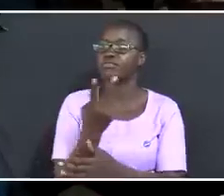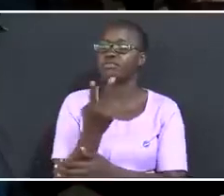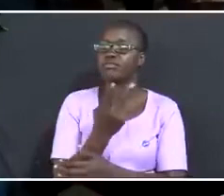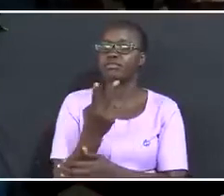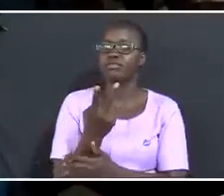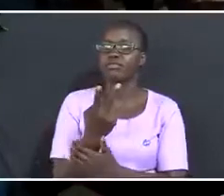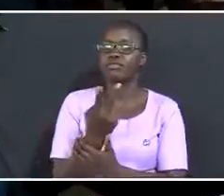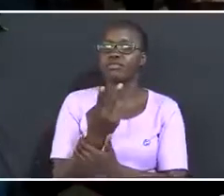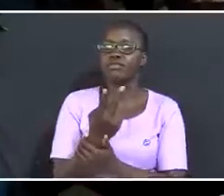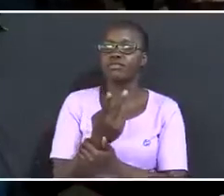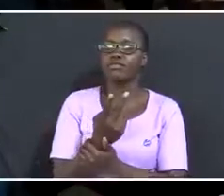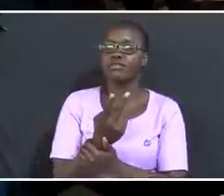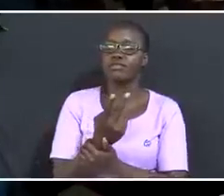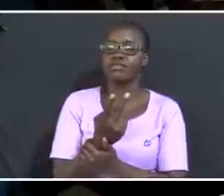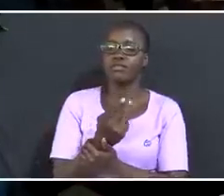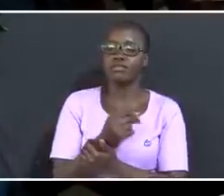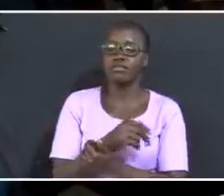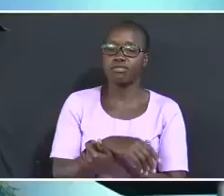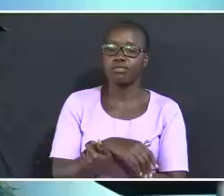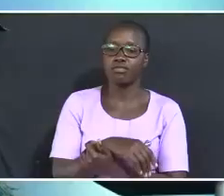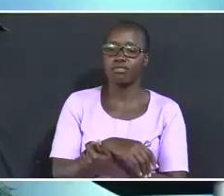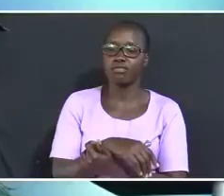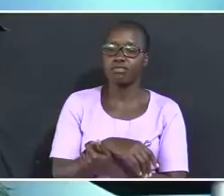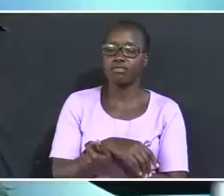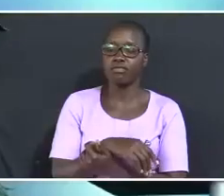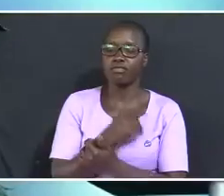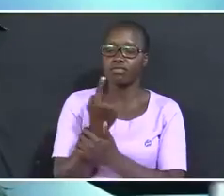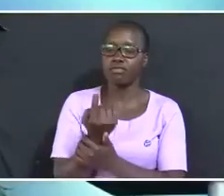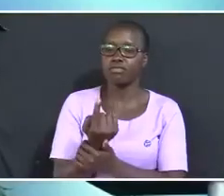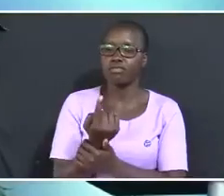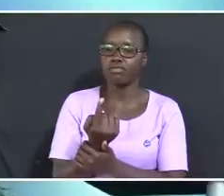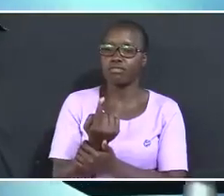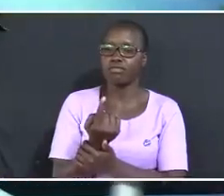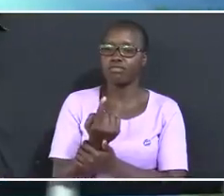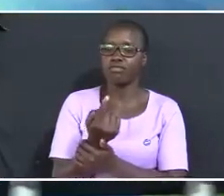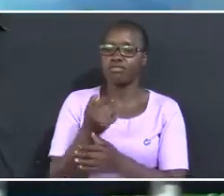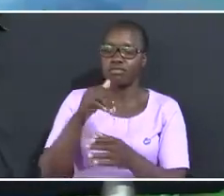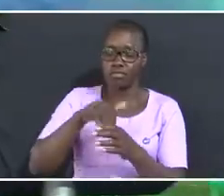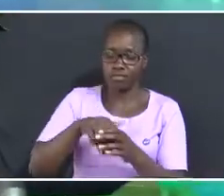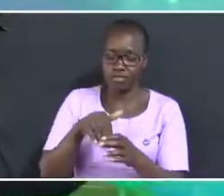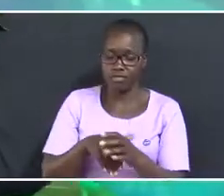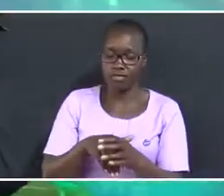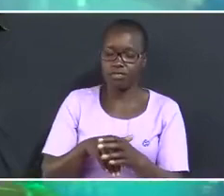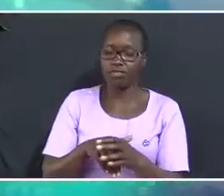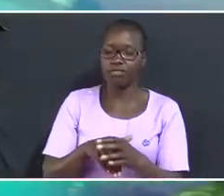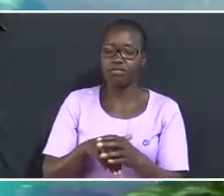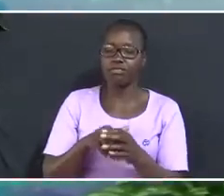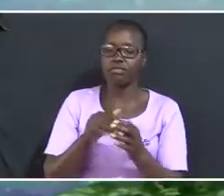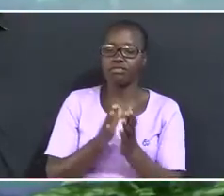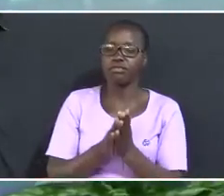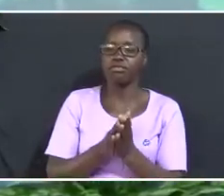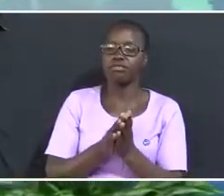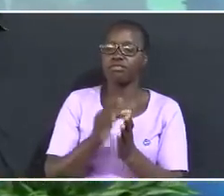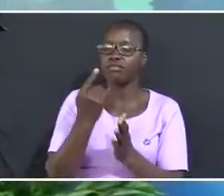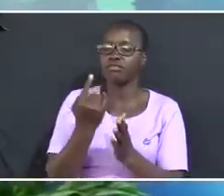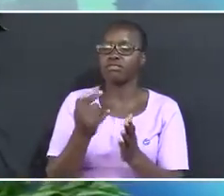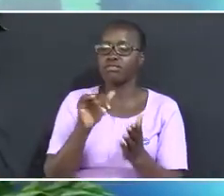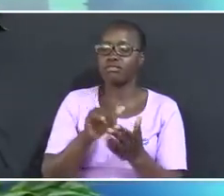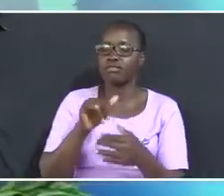The one internal is the one which